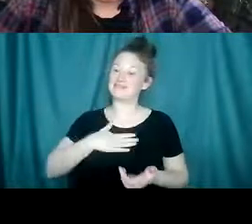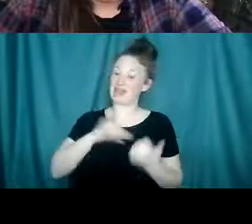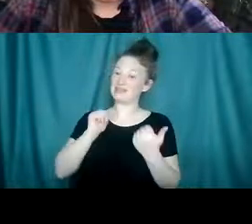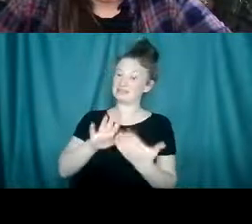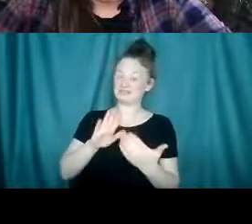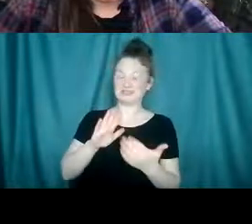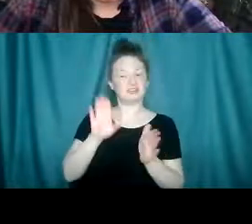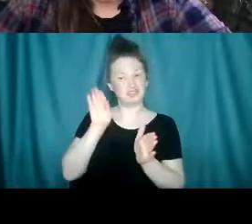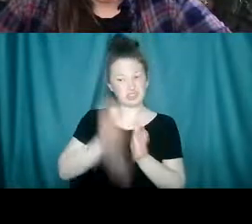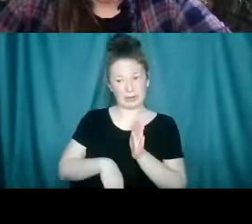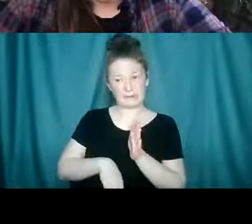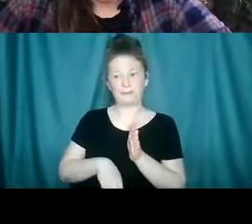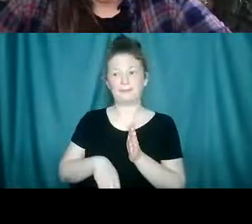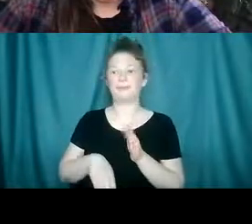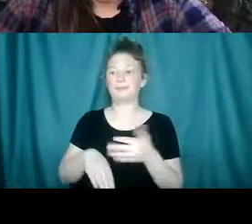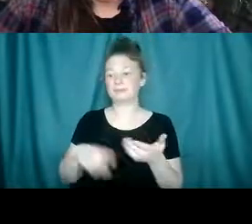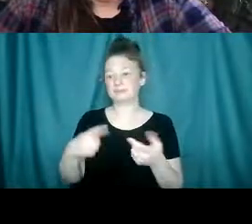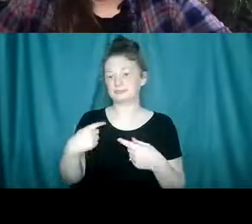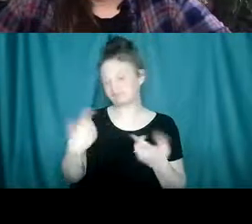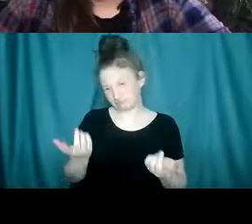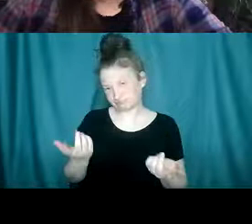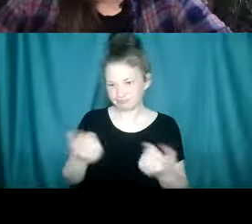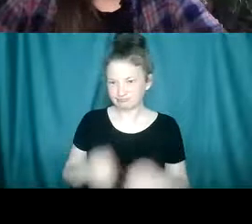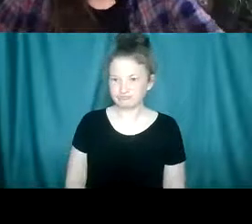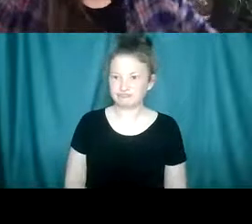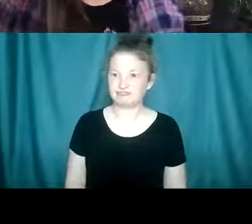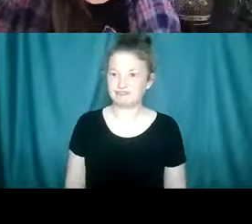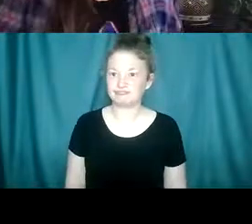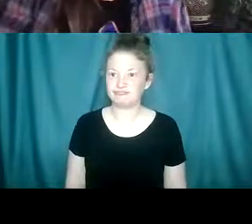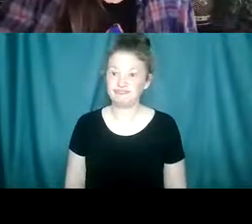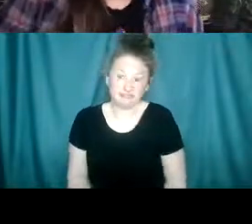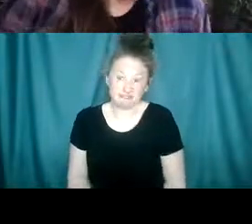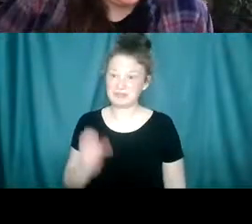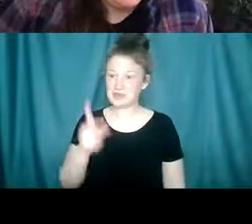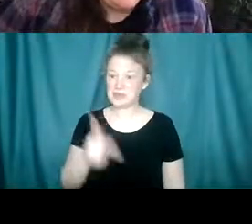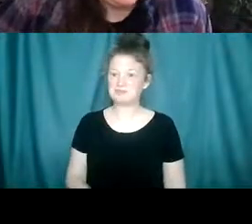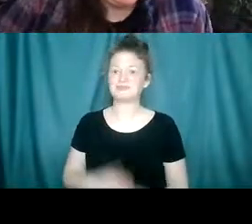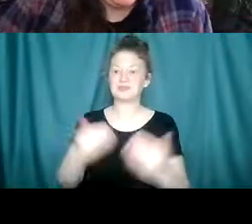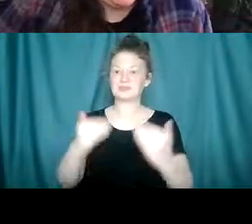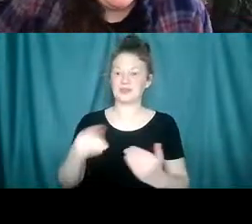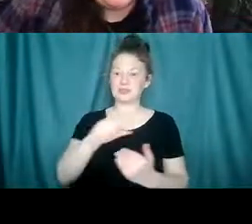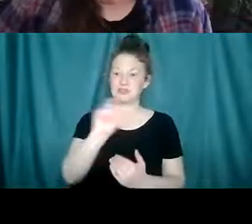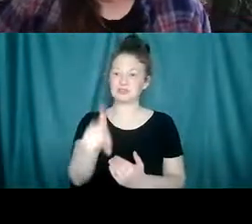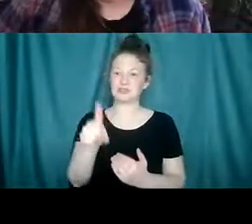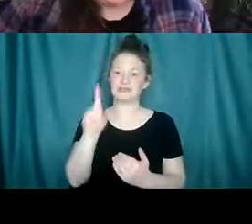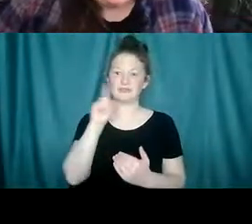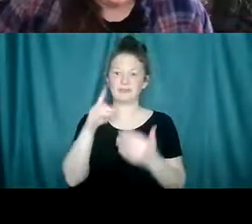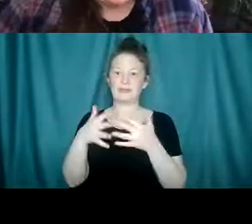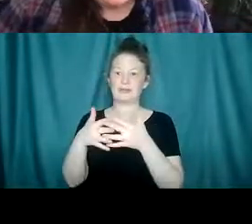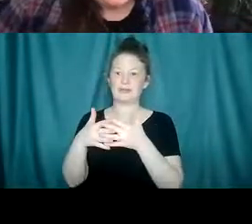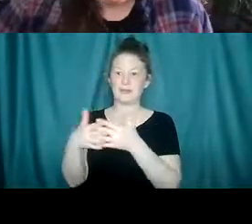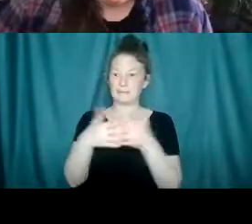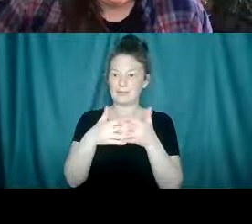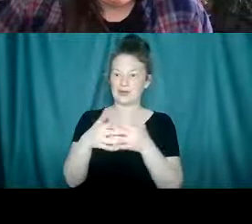can find so far. Sounds good. Fair enough. The next question is from the American International School of